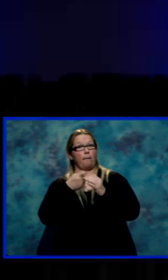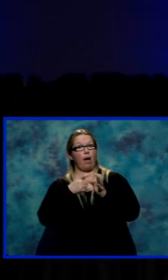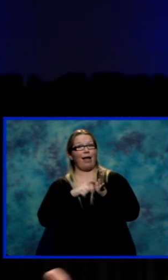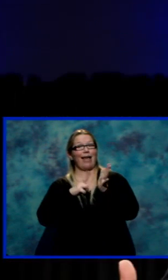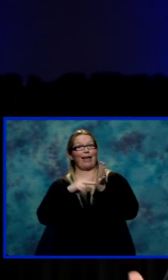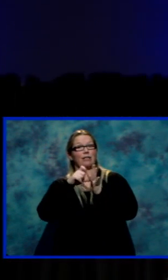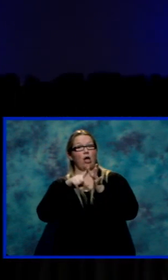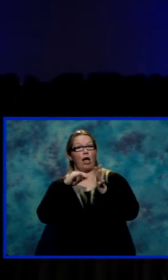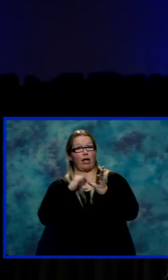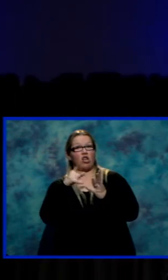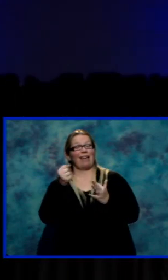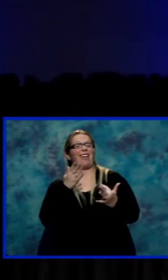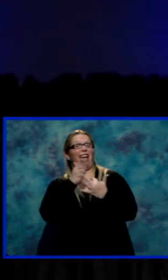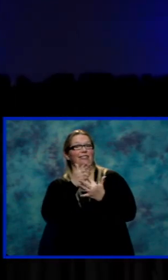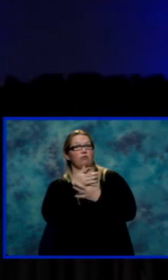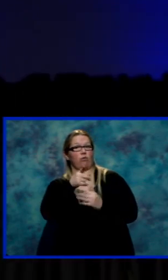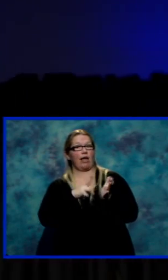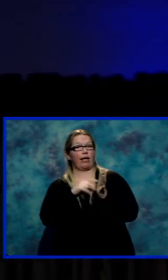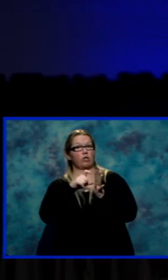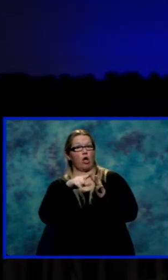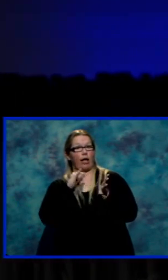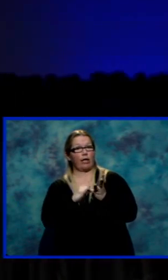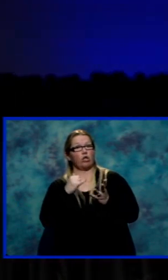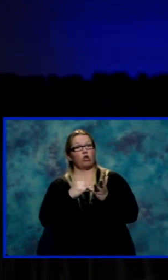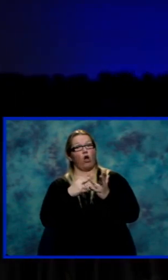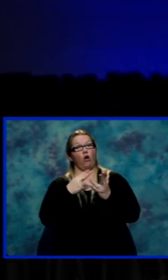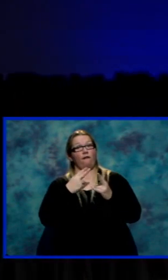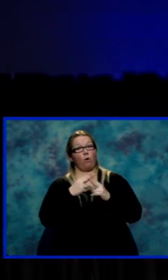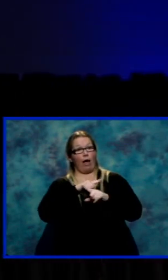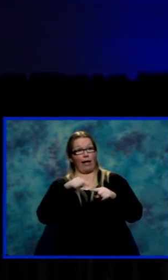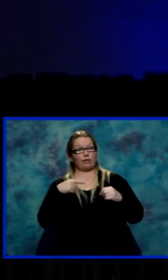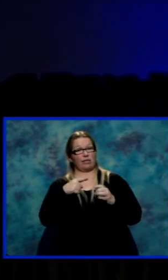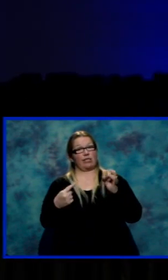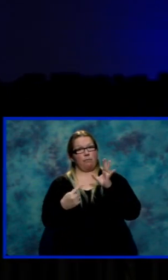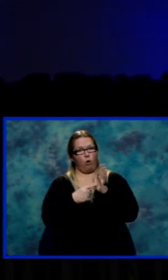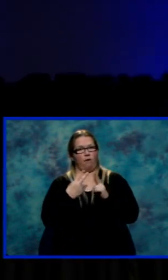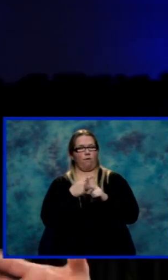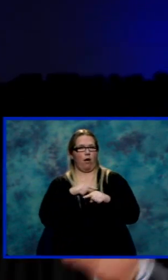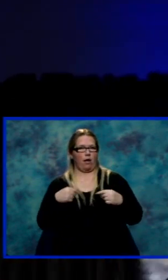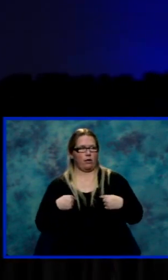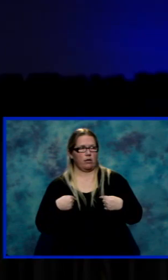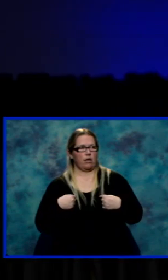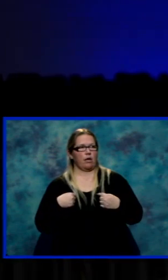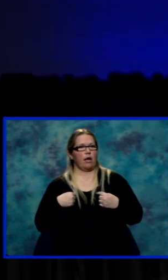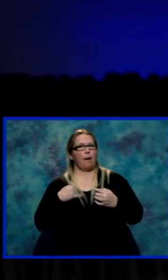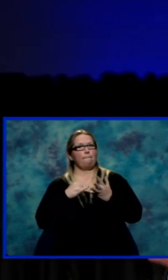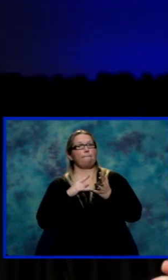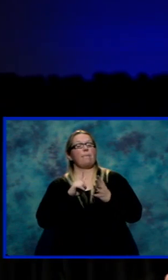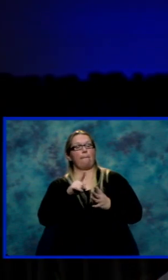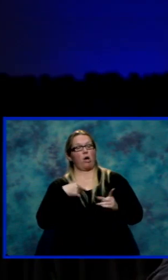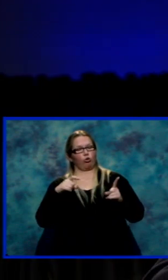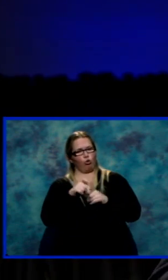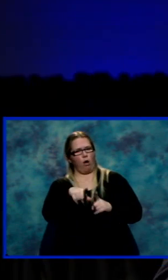NDIS. And she has access to that, which means that for us that was a real important consideration. But she had to be comfortable